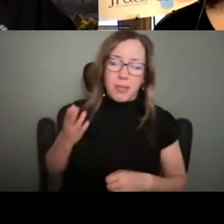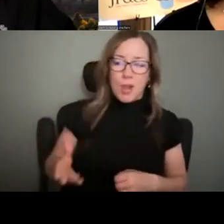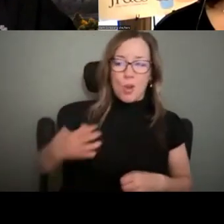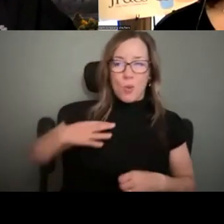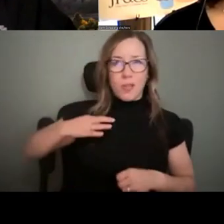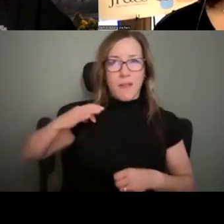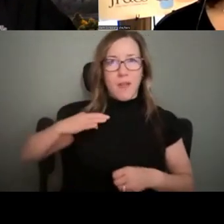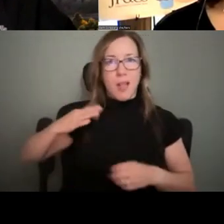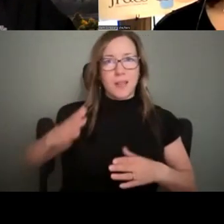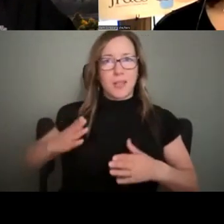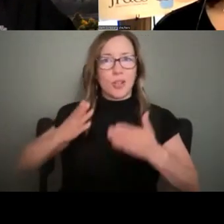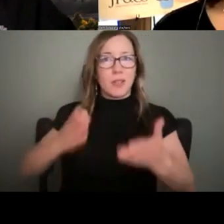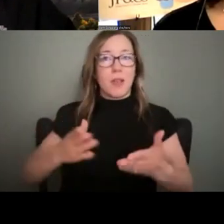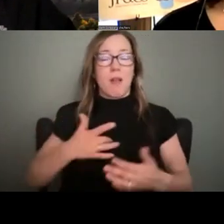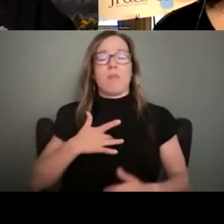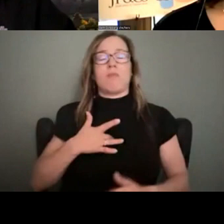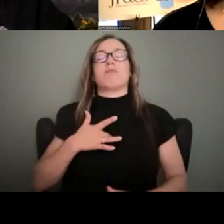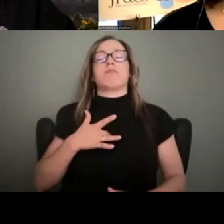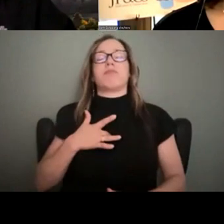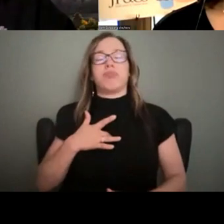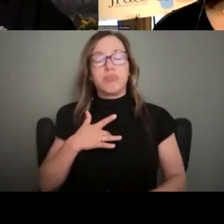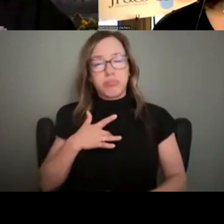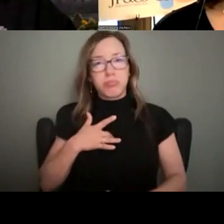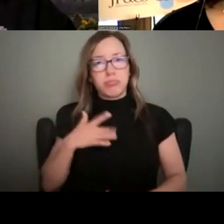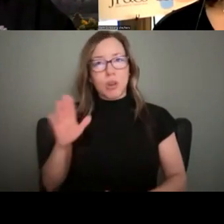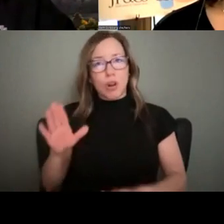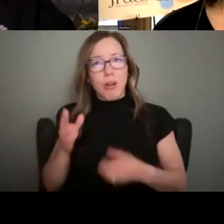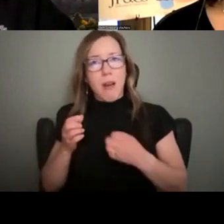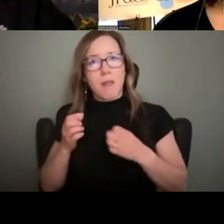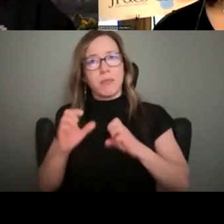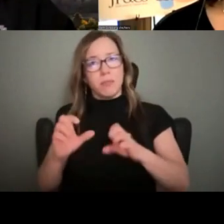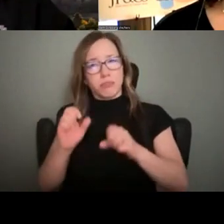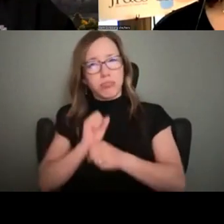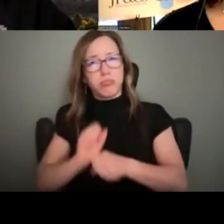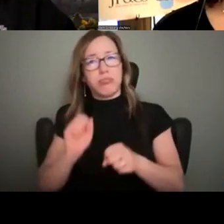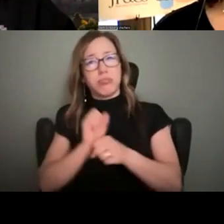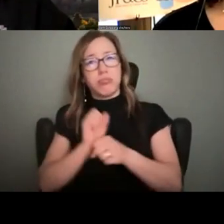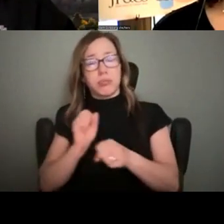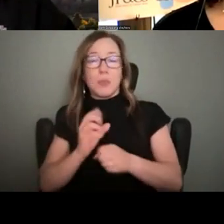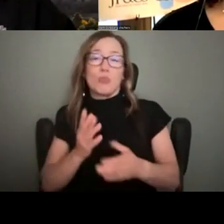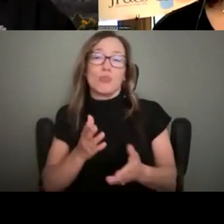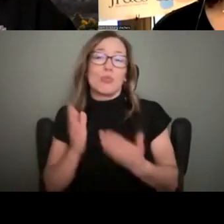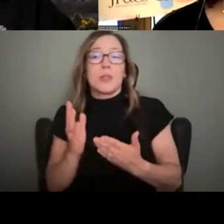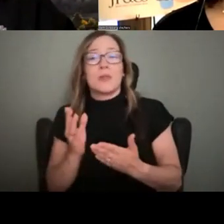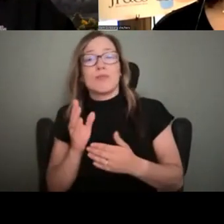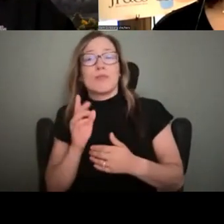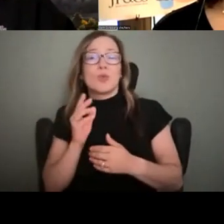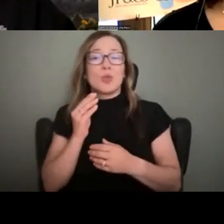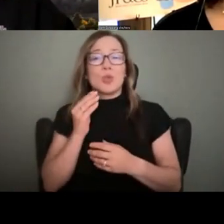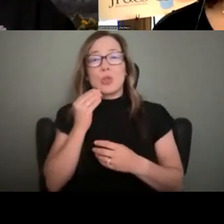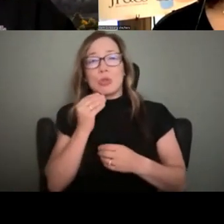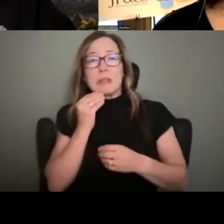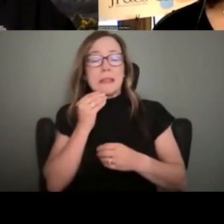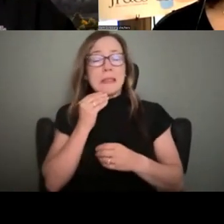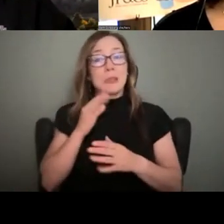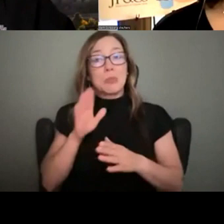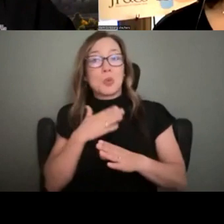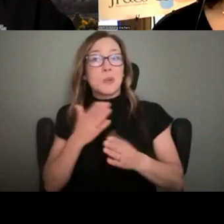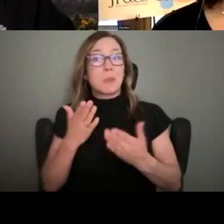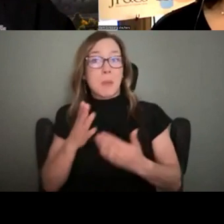there, and I am struck by how much she puts into it. She brings treats, music my mom might want to listen